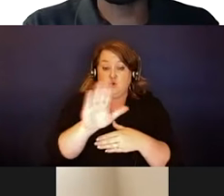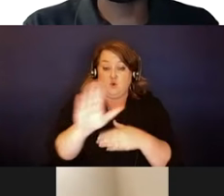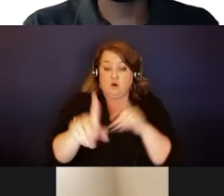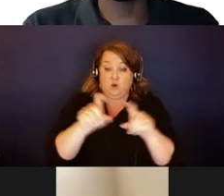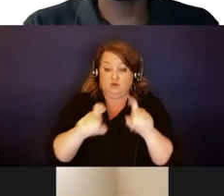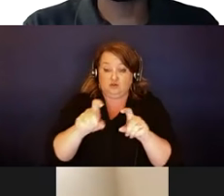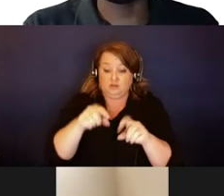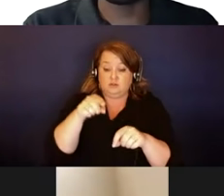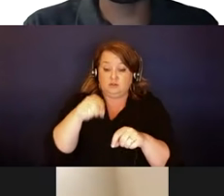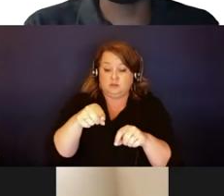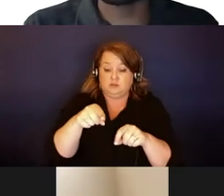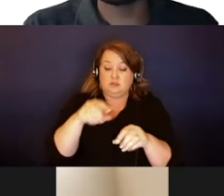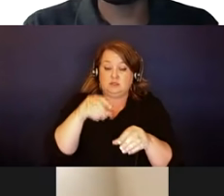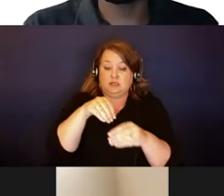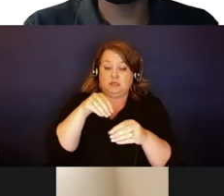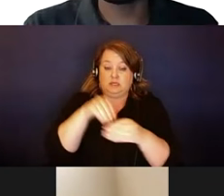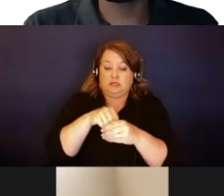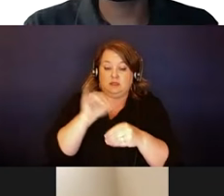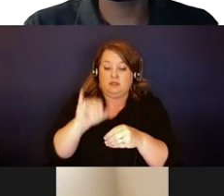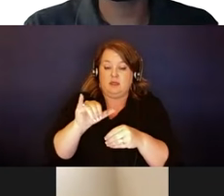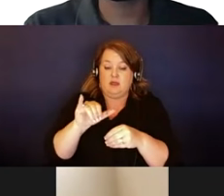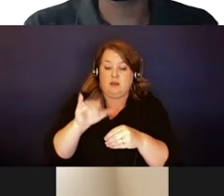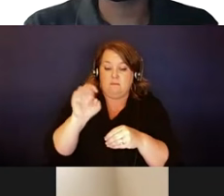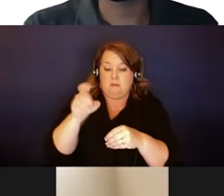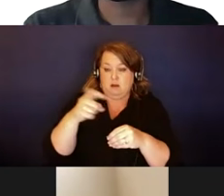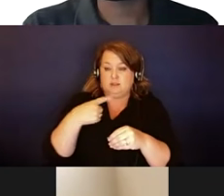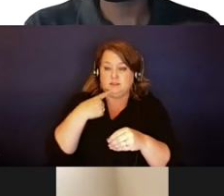our panelists in our Q&A box.